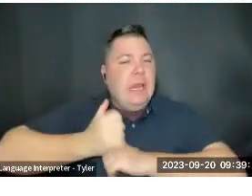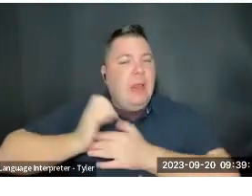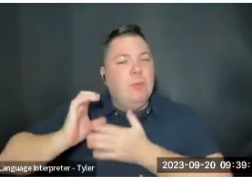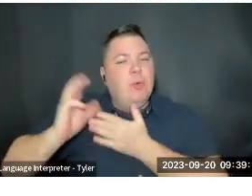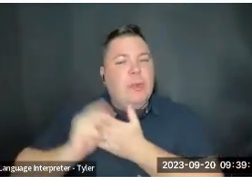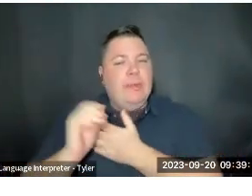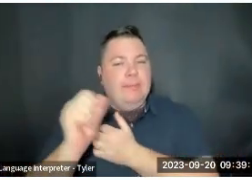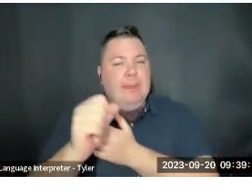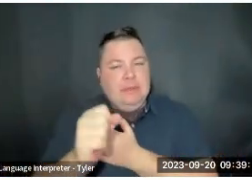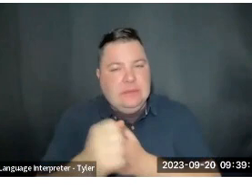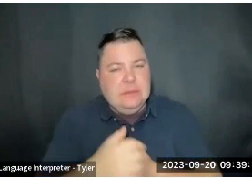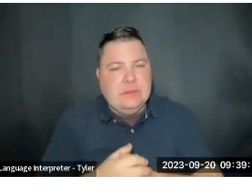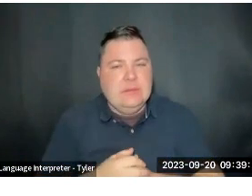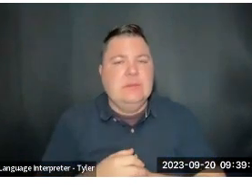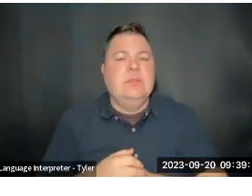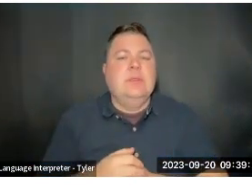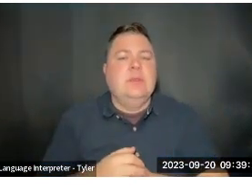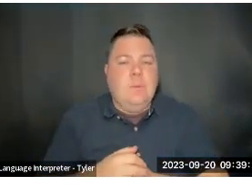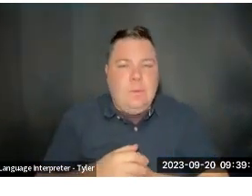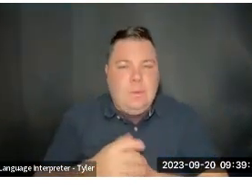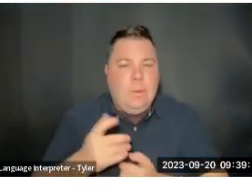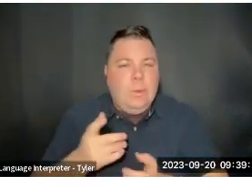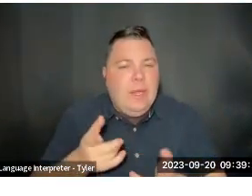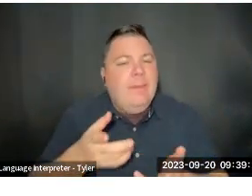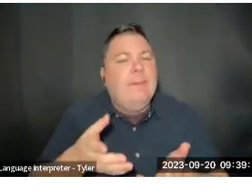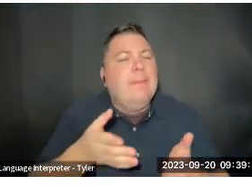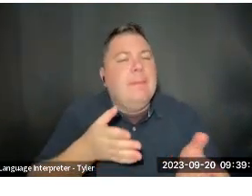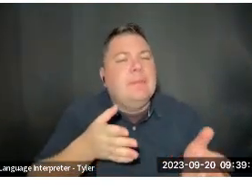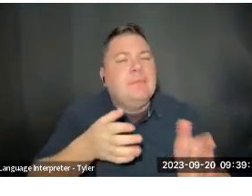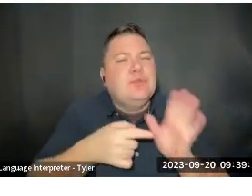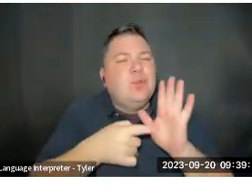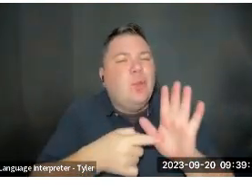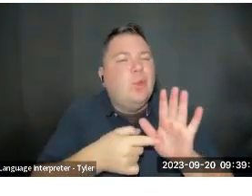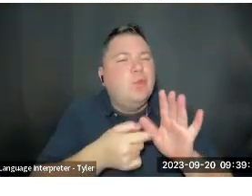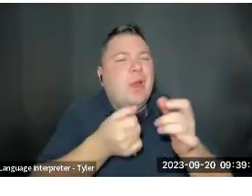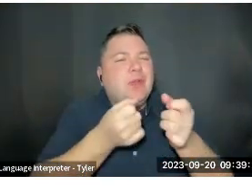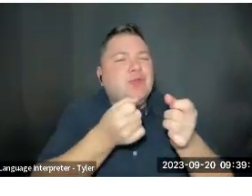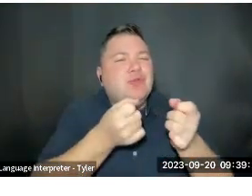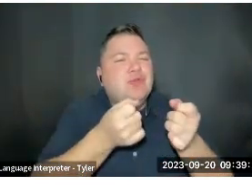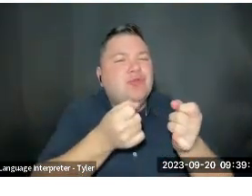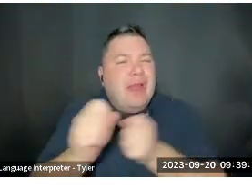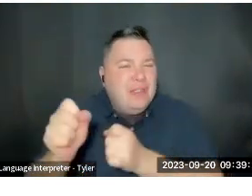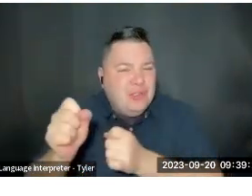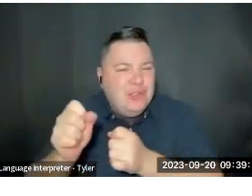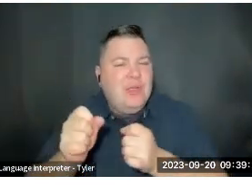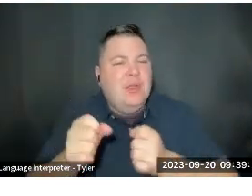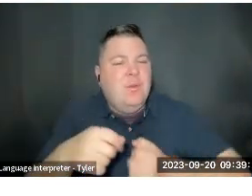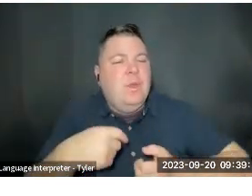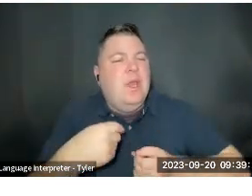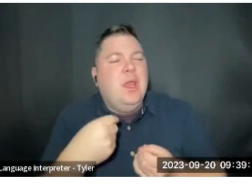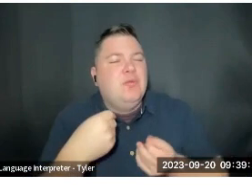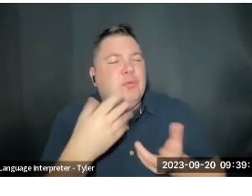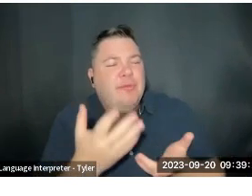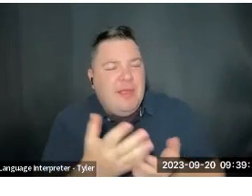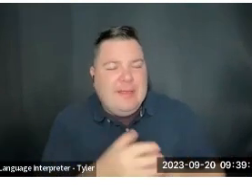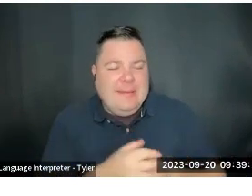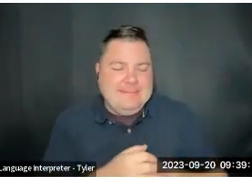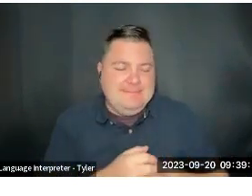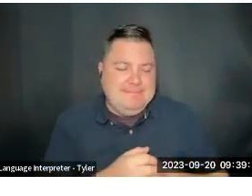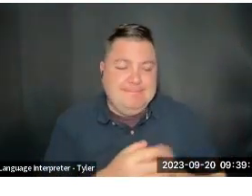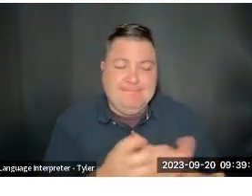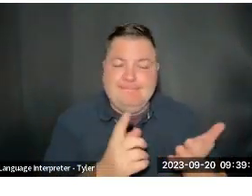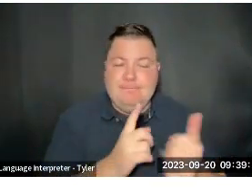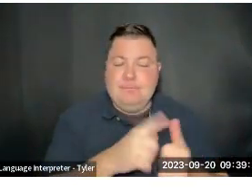really goes through a strategy. So we introduce and talk about what is mental